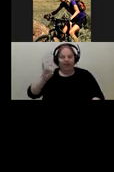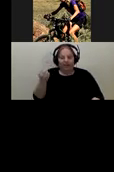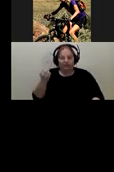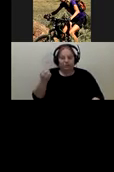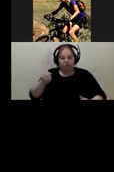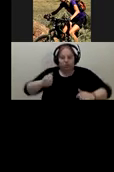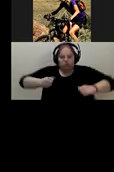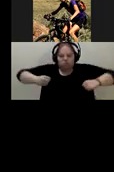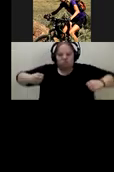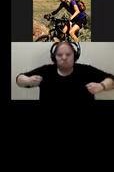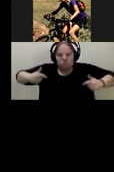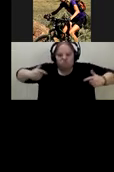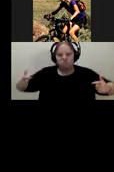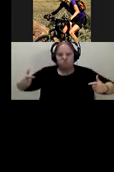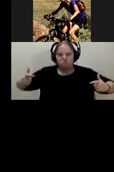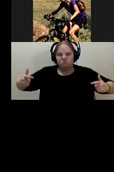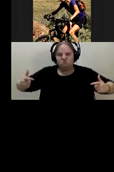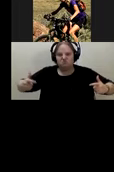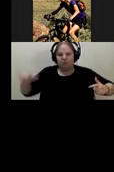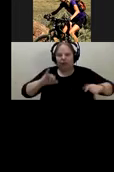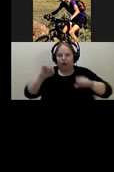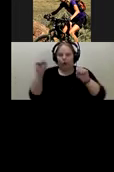He's big, built like a refrigerator.